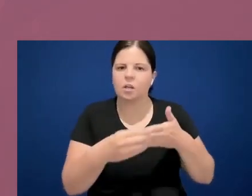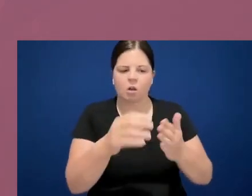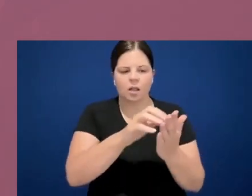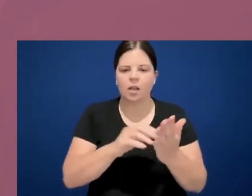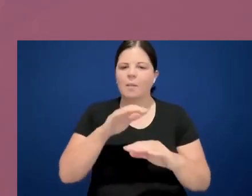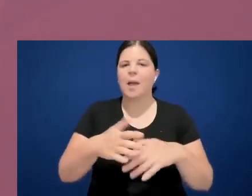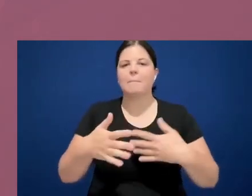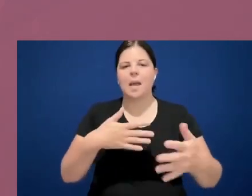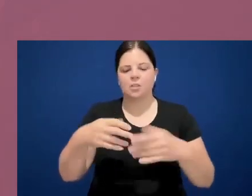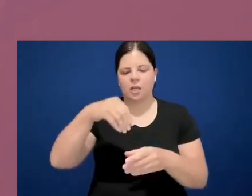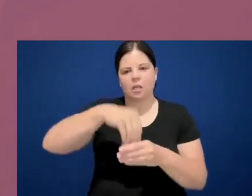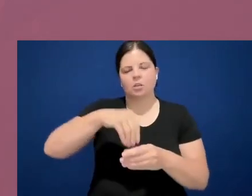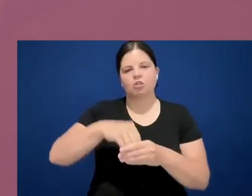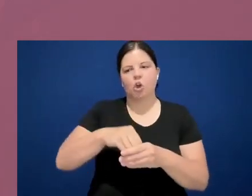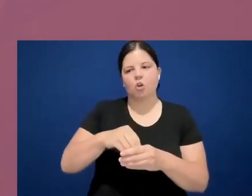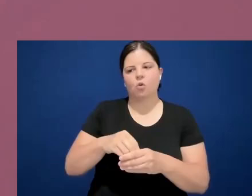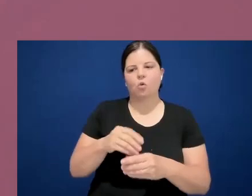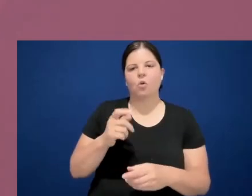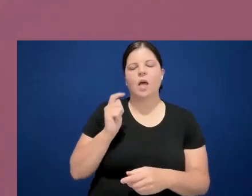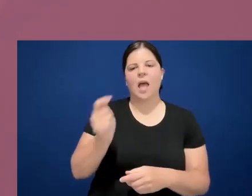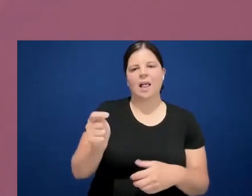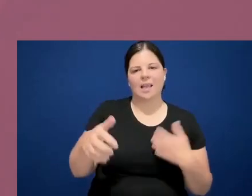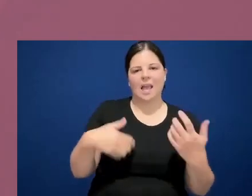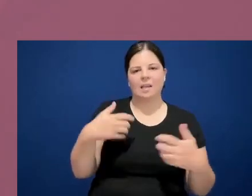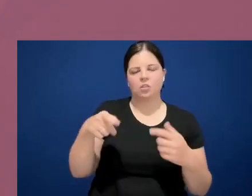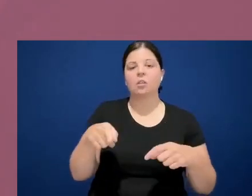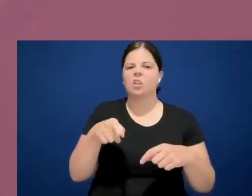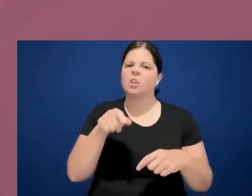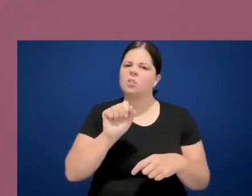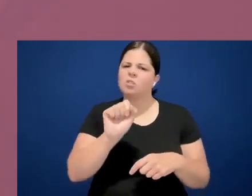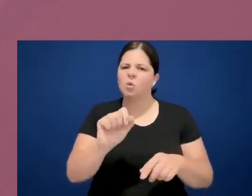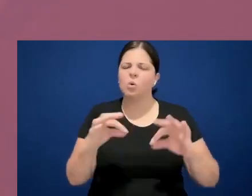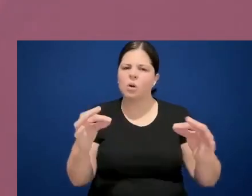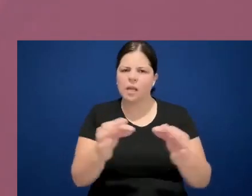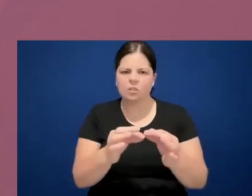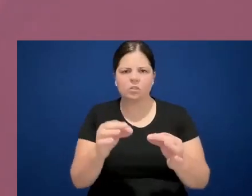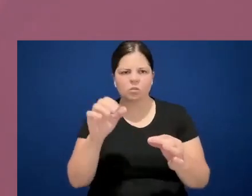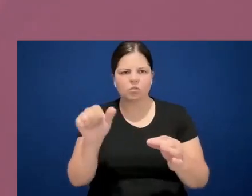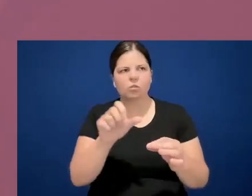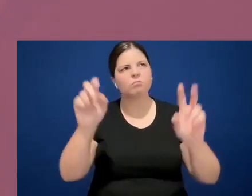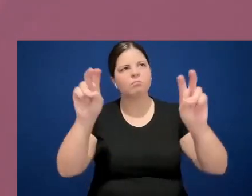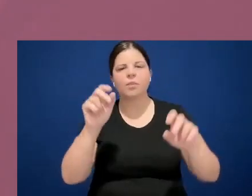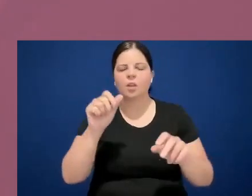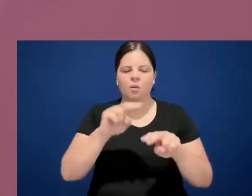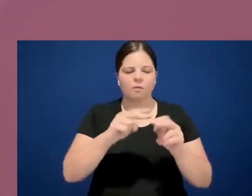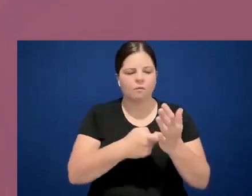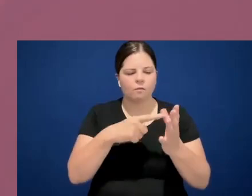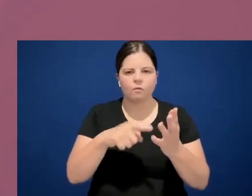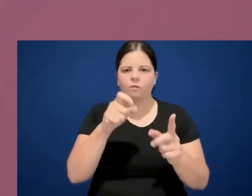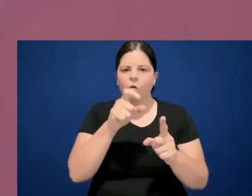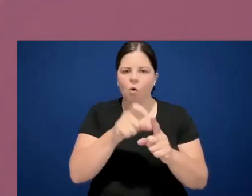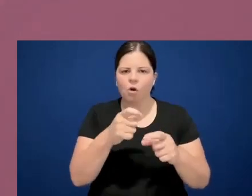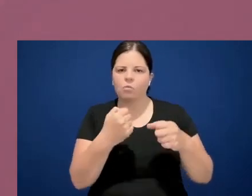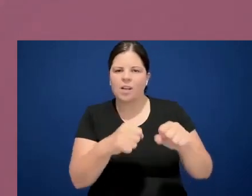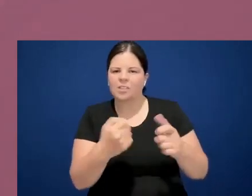And for a lot of agencies, this will be set out in your fraud, corruption and other losses policy. And they usually cover